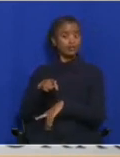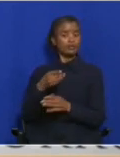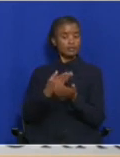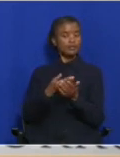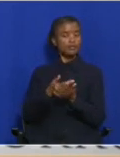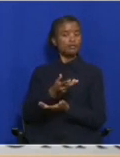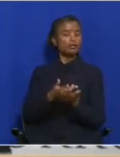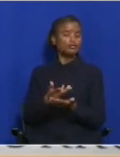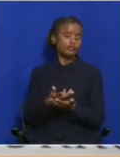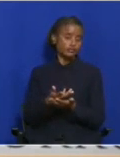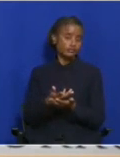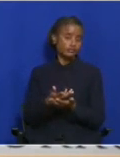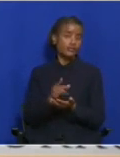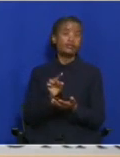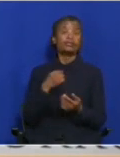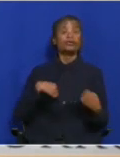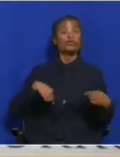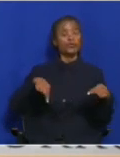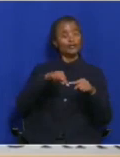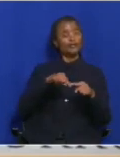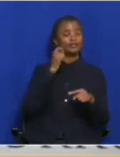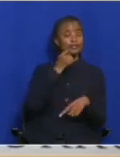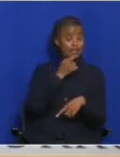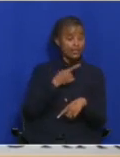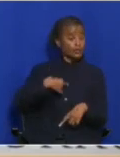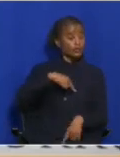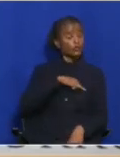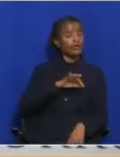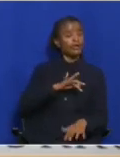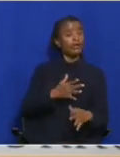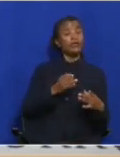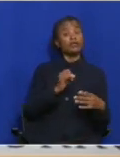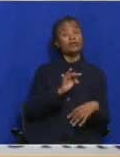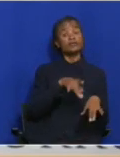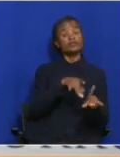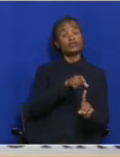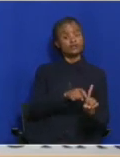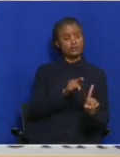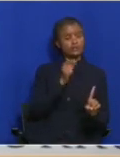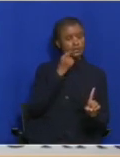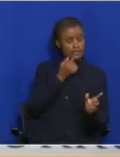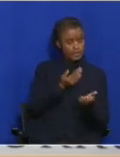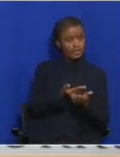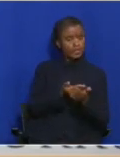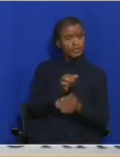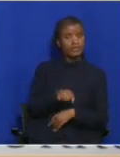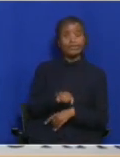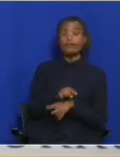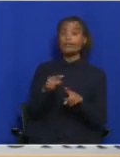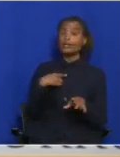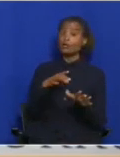we in the sense of if chair gives directives to that effect. And again, I'm not committing myself to this version, I'm just